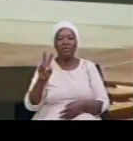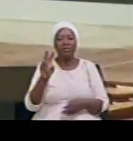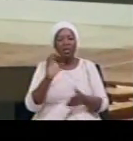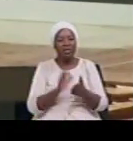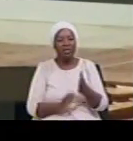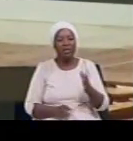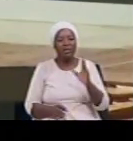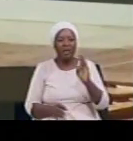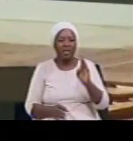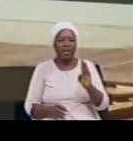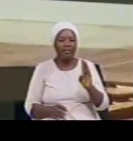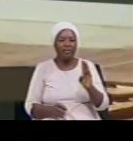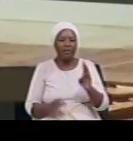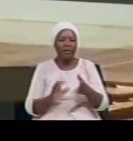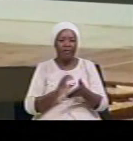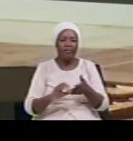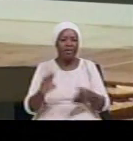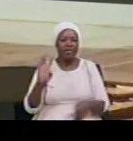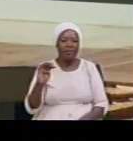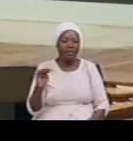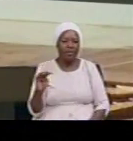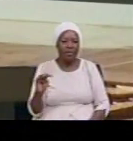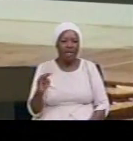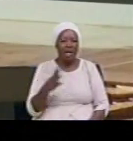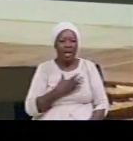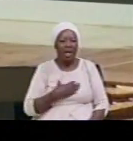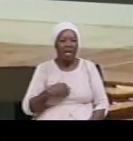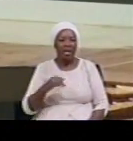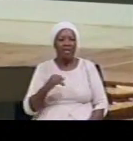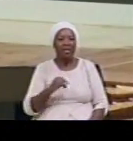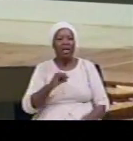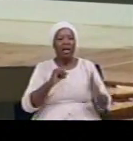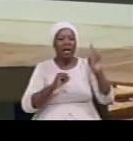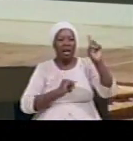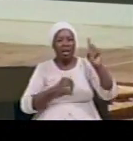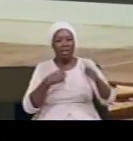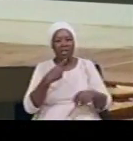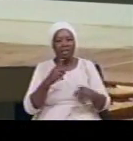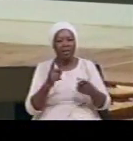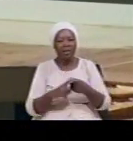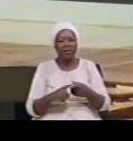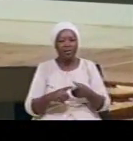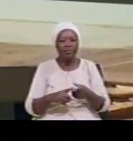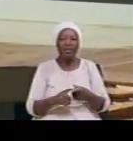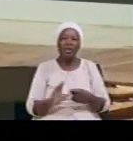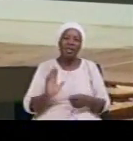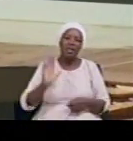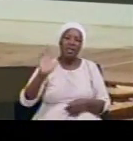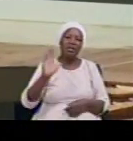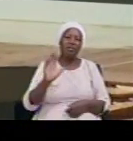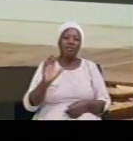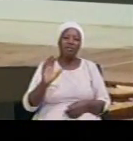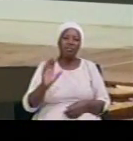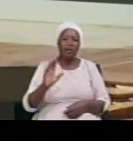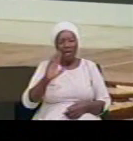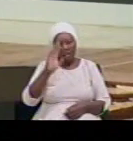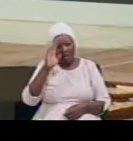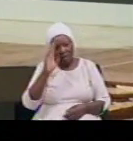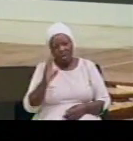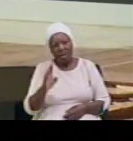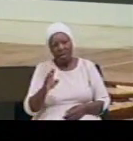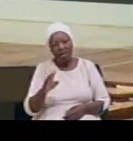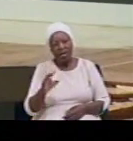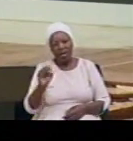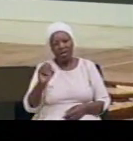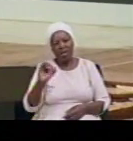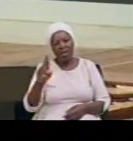7, verse 14. And I said unto him, Sir, thou knowest. And he said